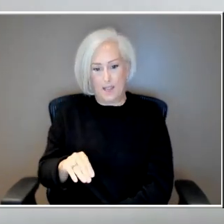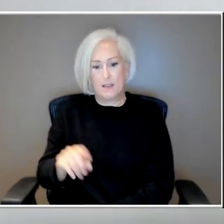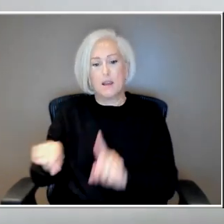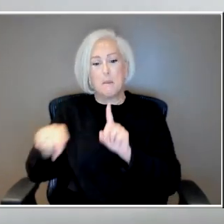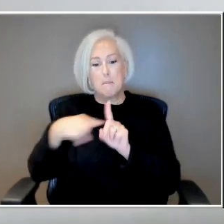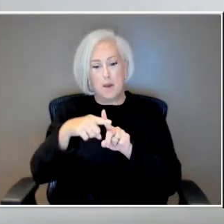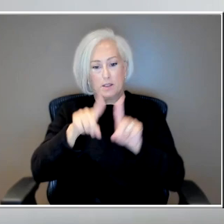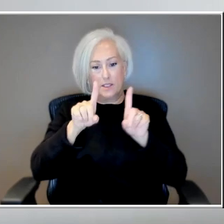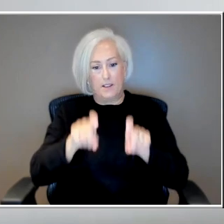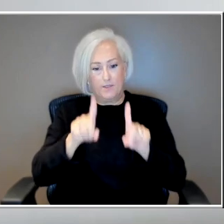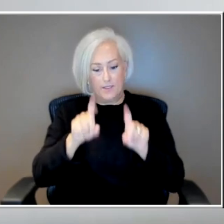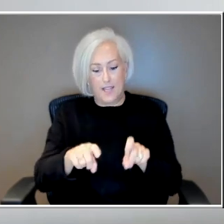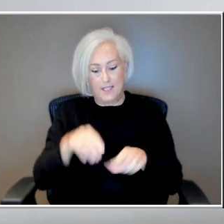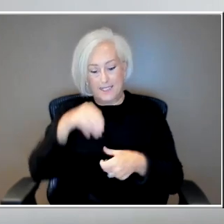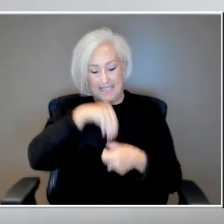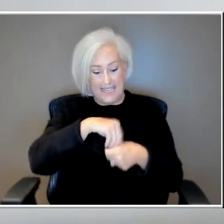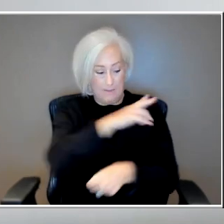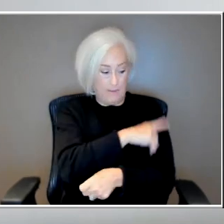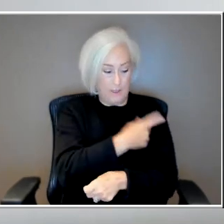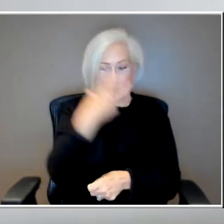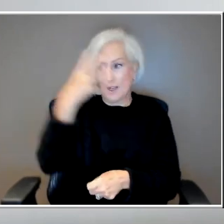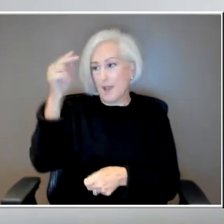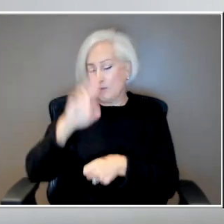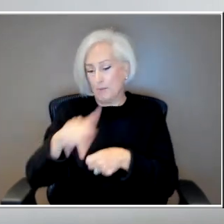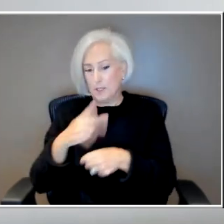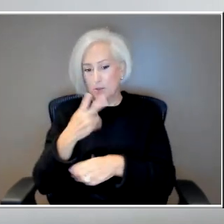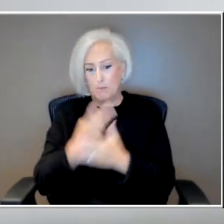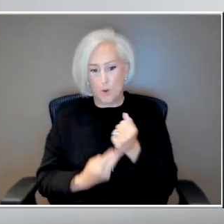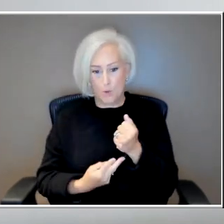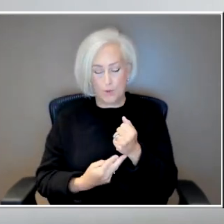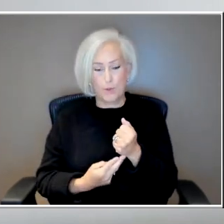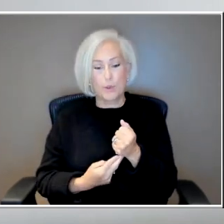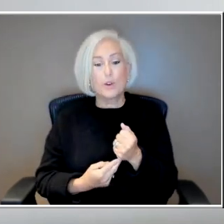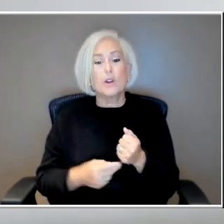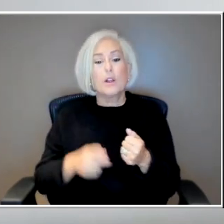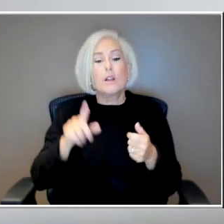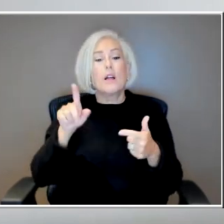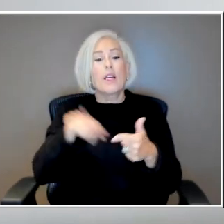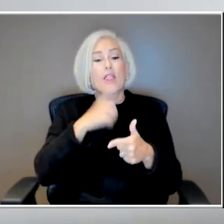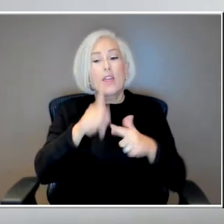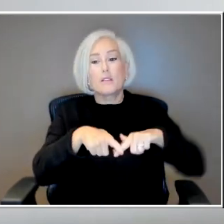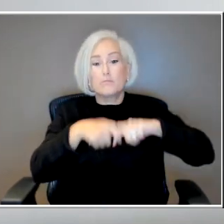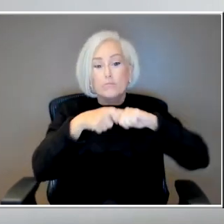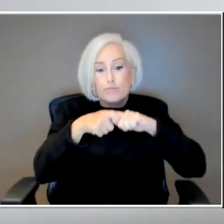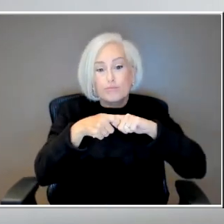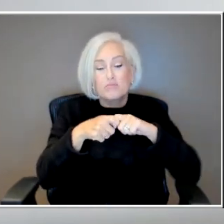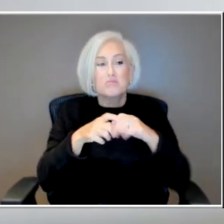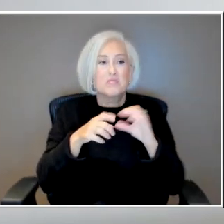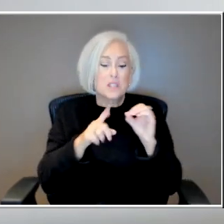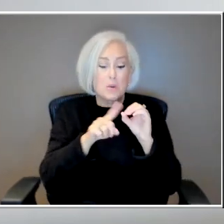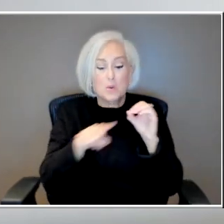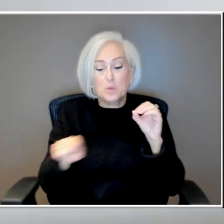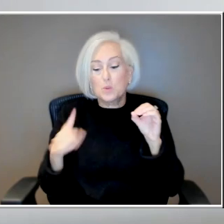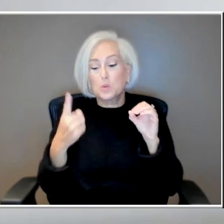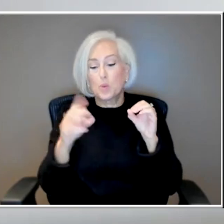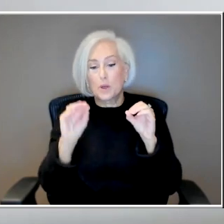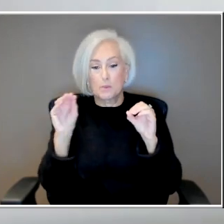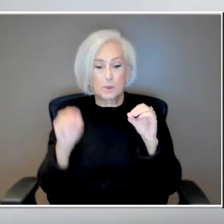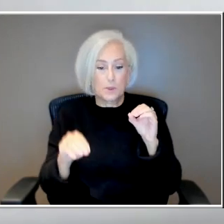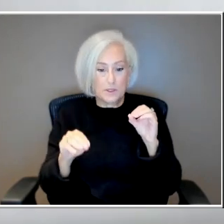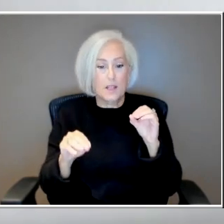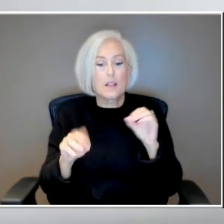inpatient and outpatient at that time. Then we saw the lull, and we would have 0 to 1 patients admitted at all times with